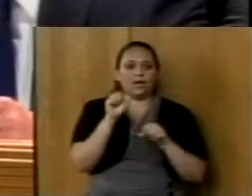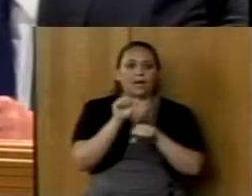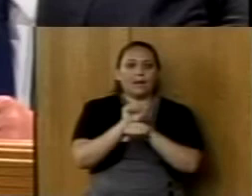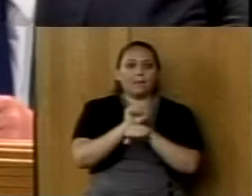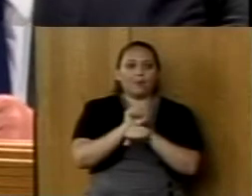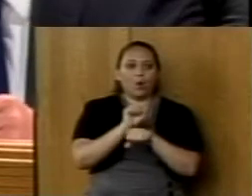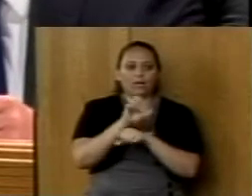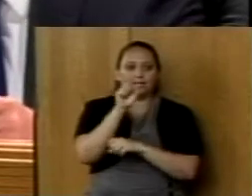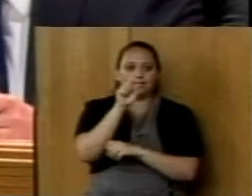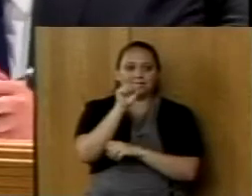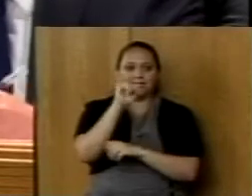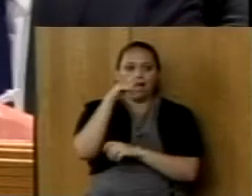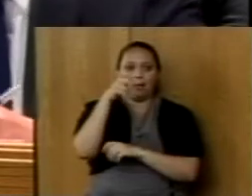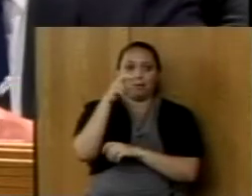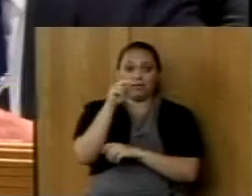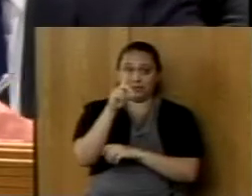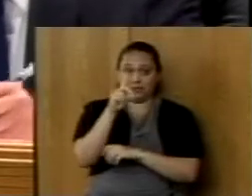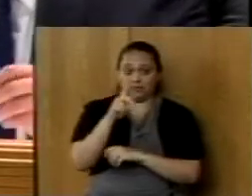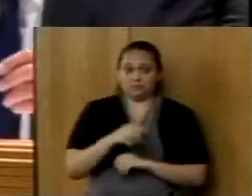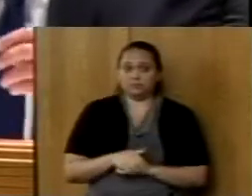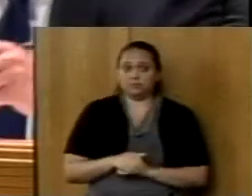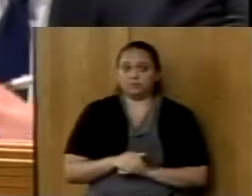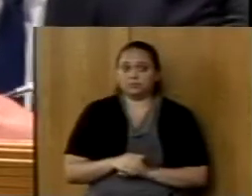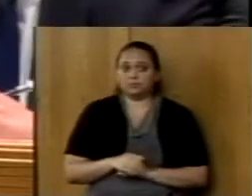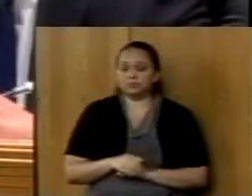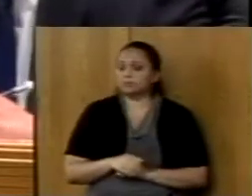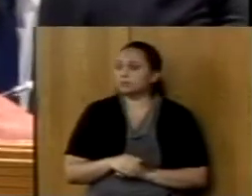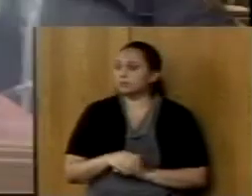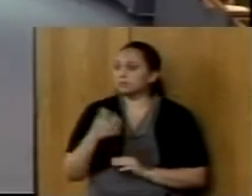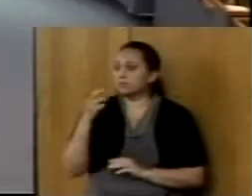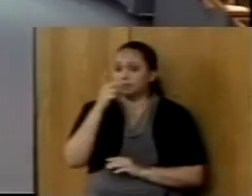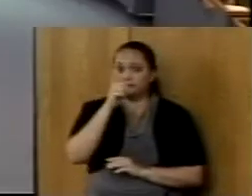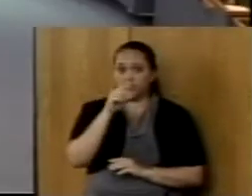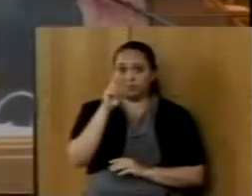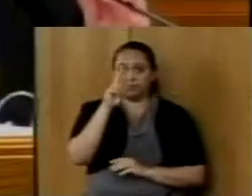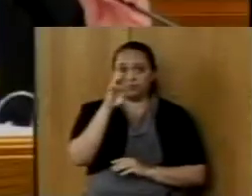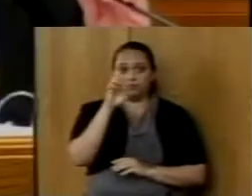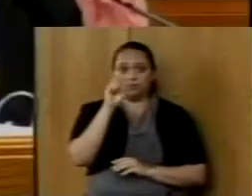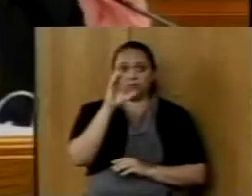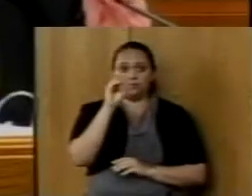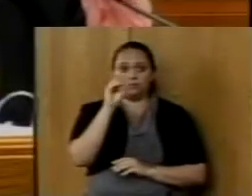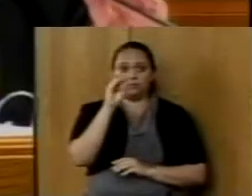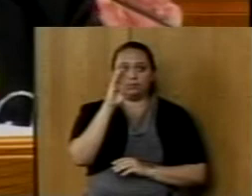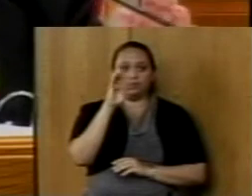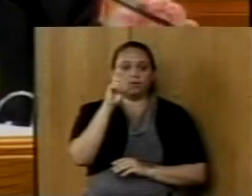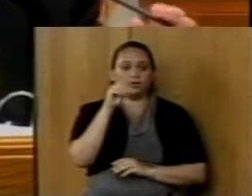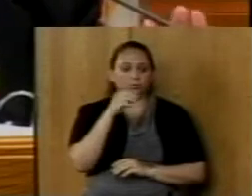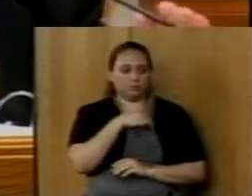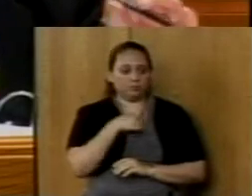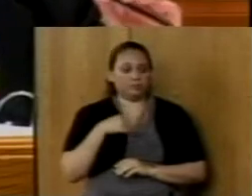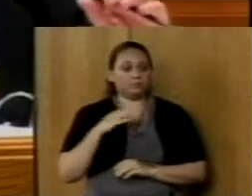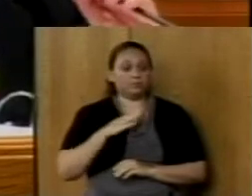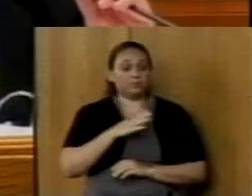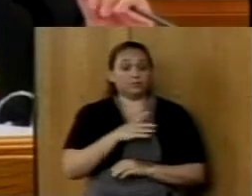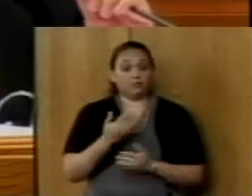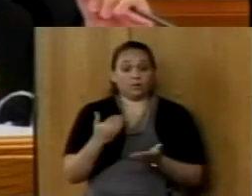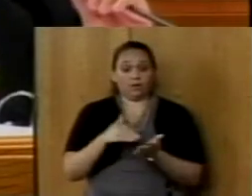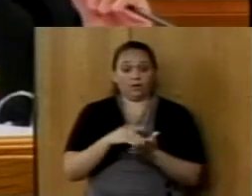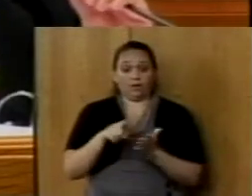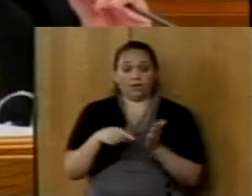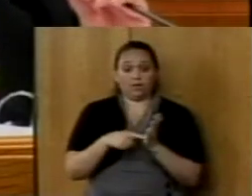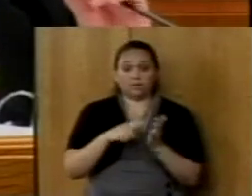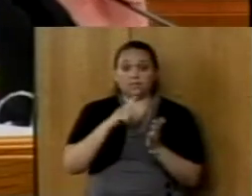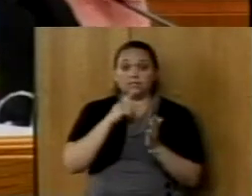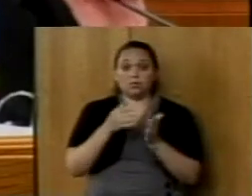stipends. This is board member request. Dr. Montoya. Dr. Escobedo, members of the board, again, this is a request from